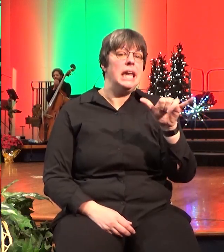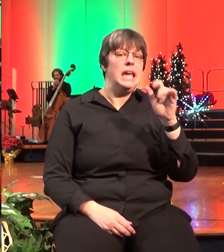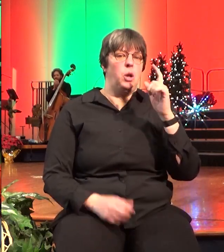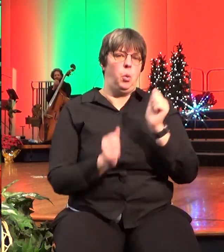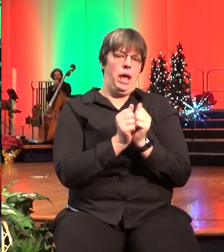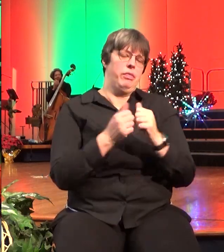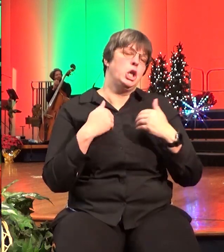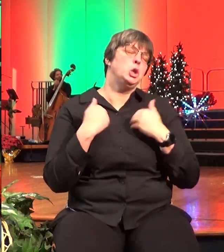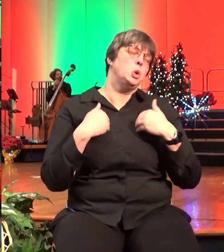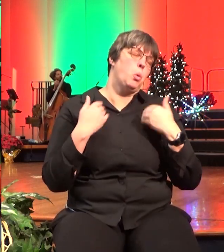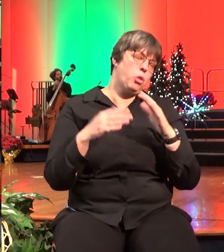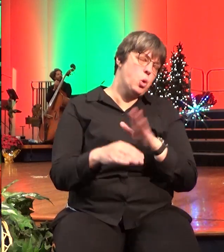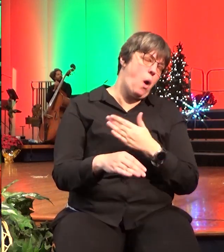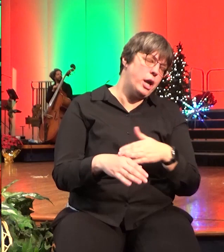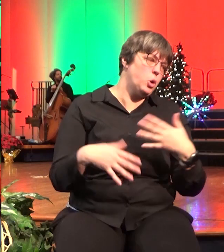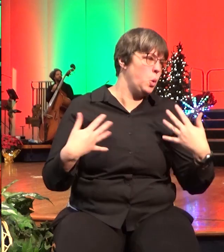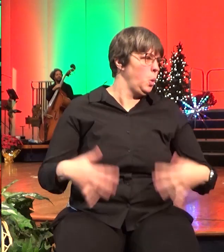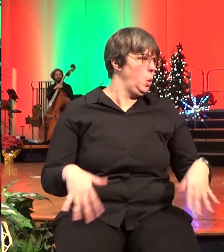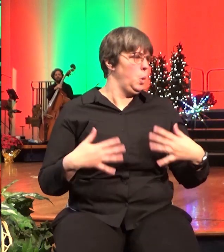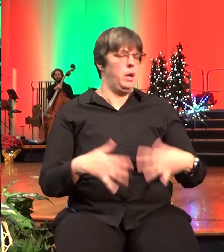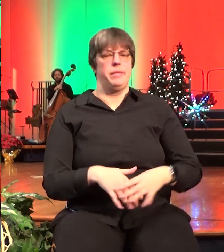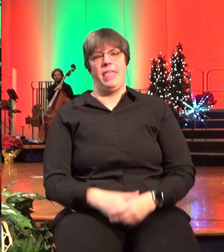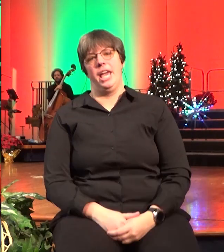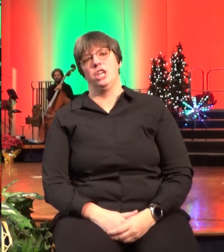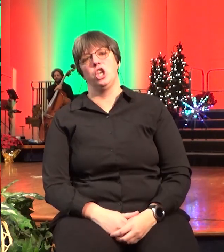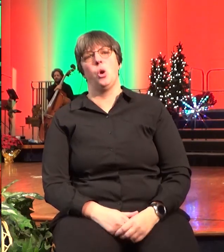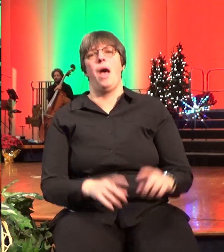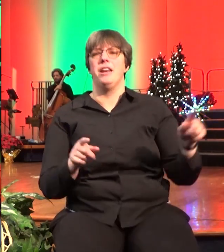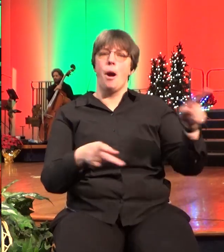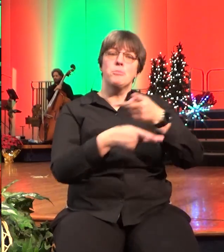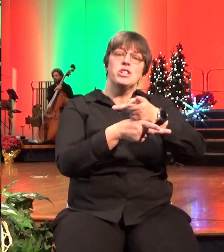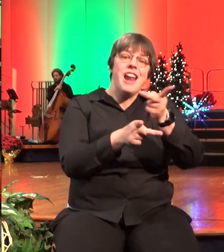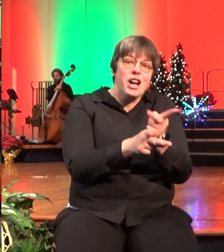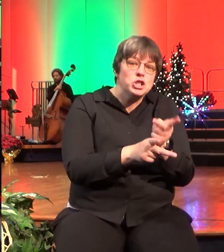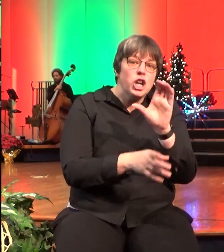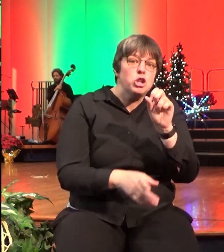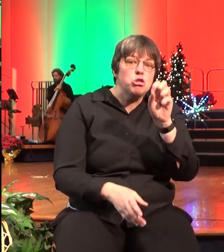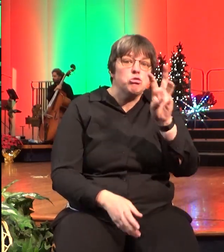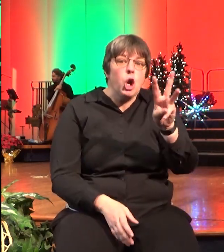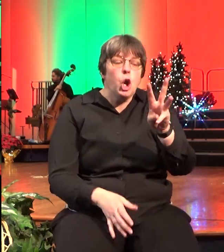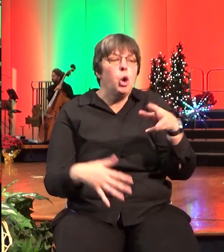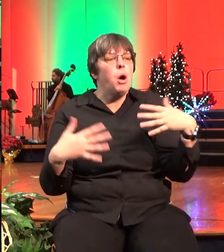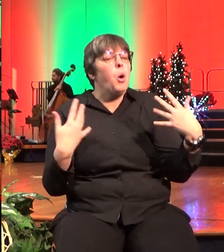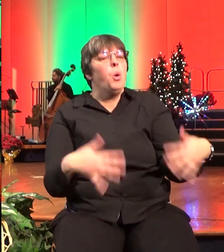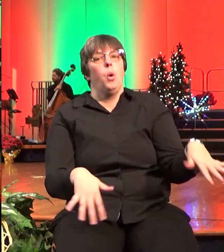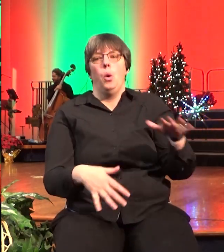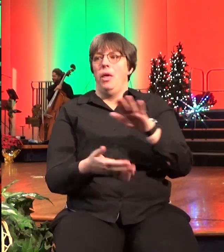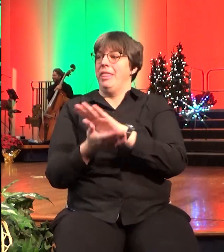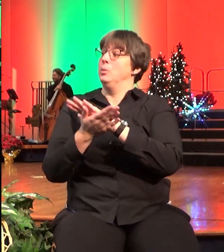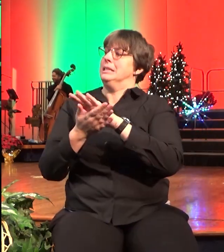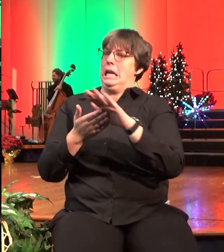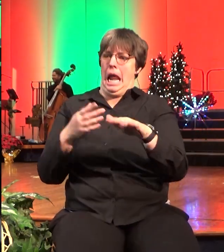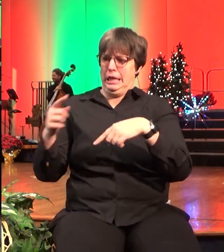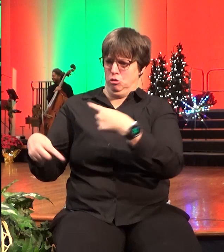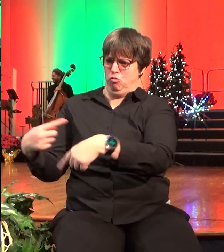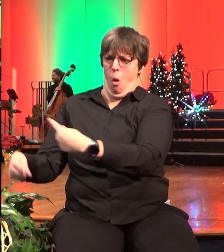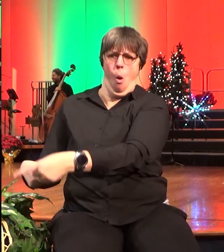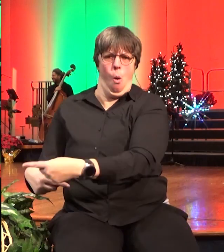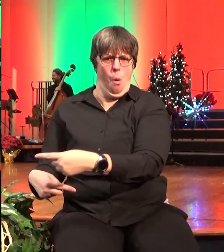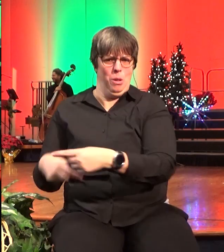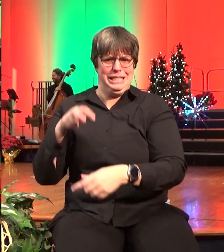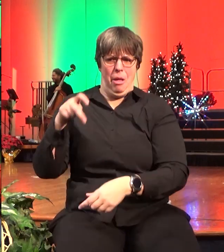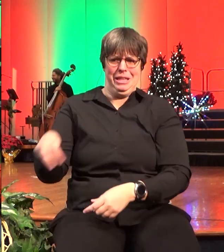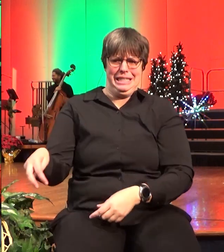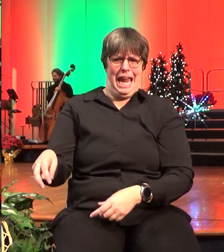What a blessing. What a blessing. And our wonderful production crew that's doing a great job. Aaron, that was a nice roll down the stairs a minute ago.